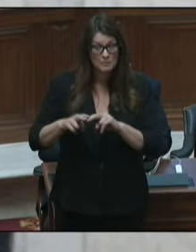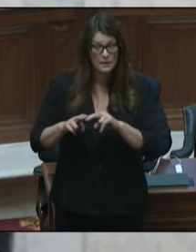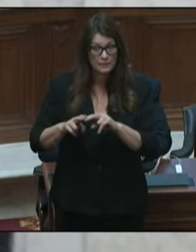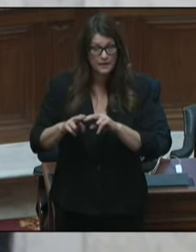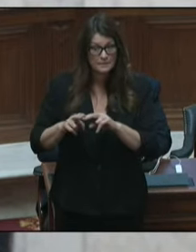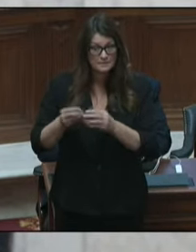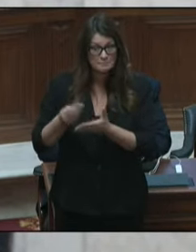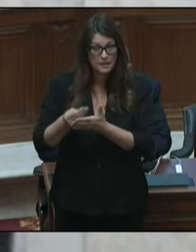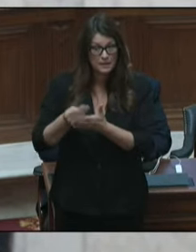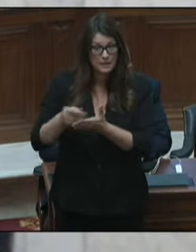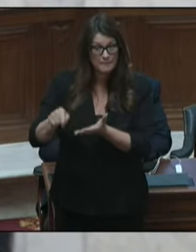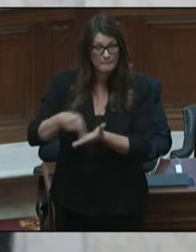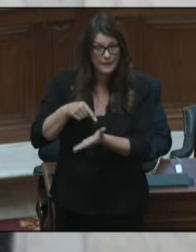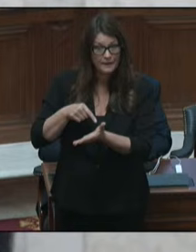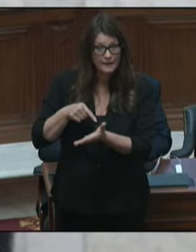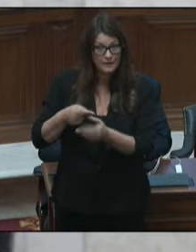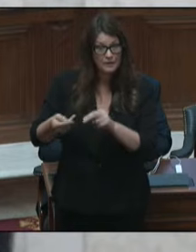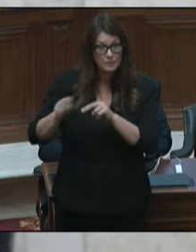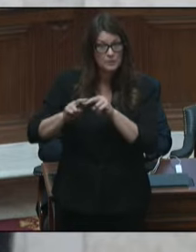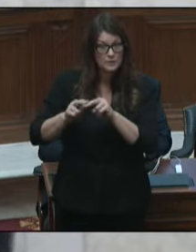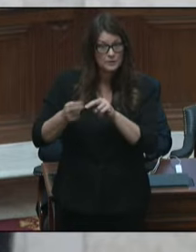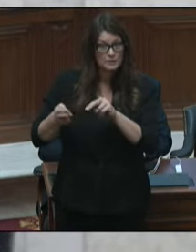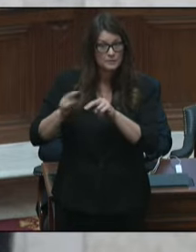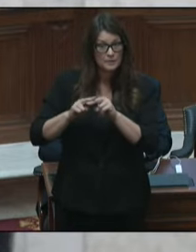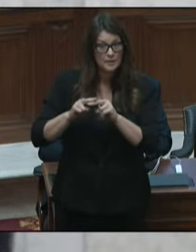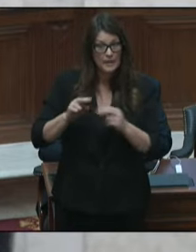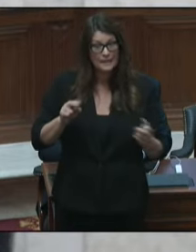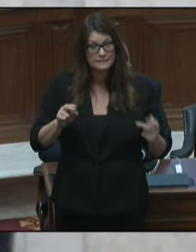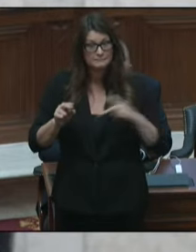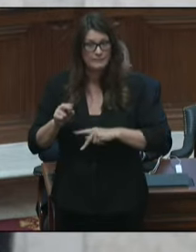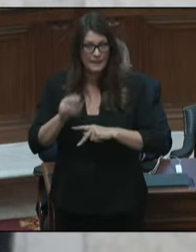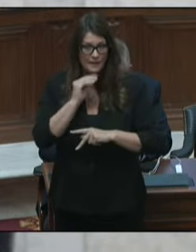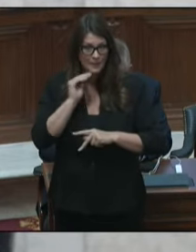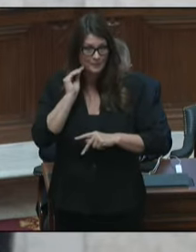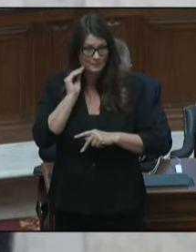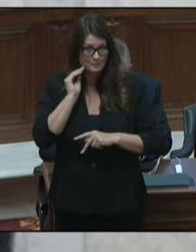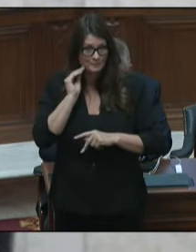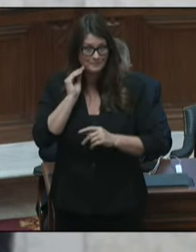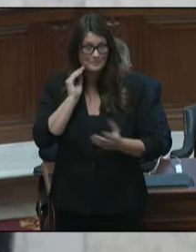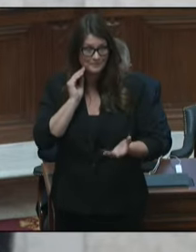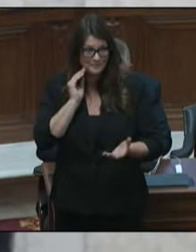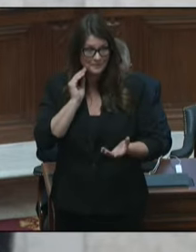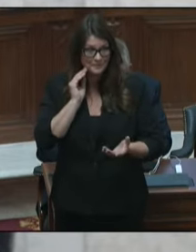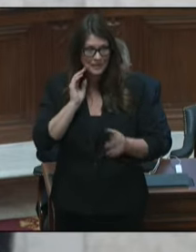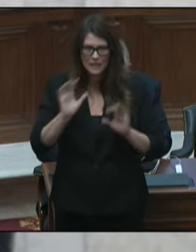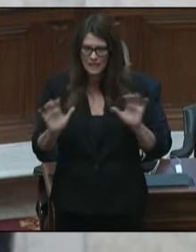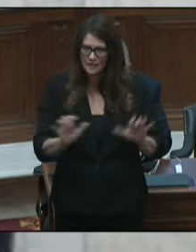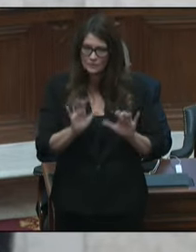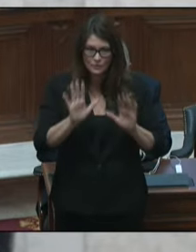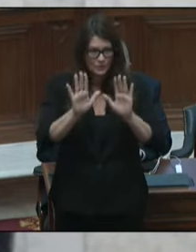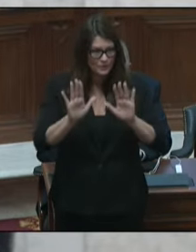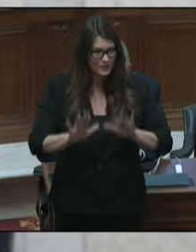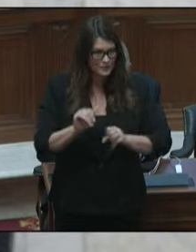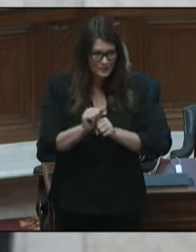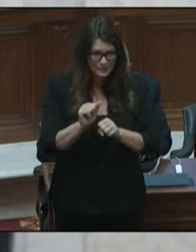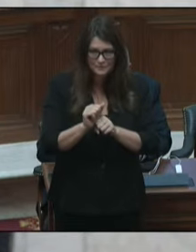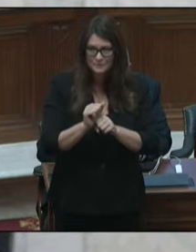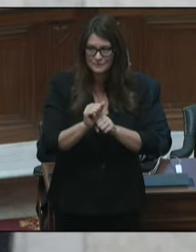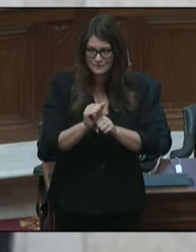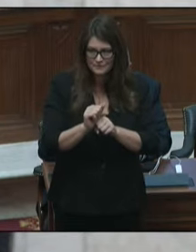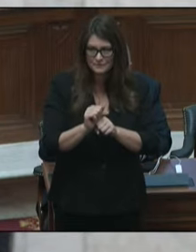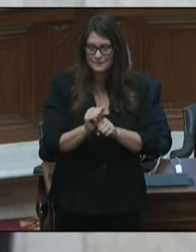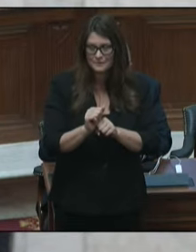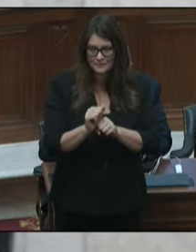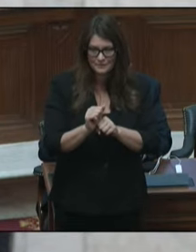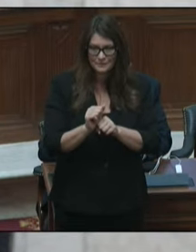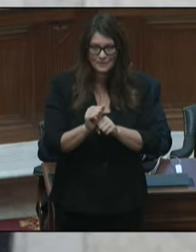we pushed the right buttons here and there, and he's come home. And so he's doing great work. And absolutely,